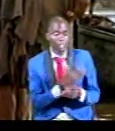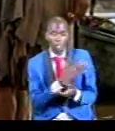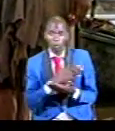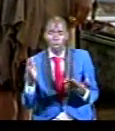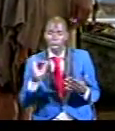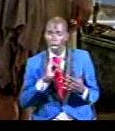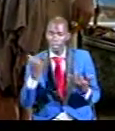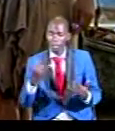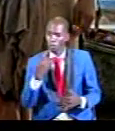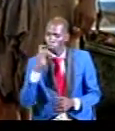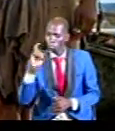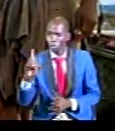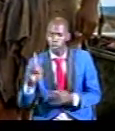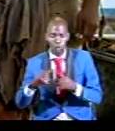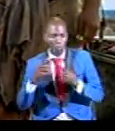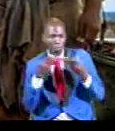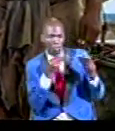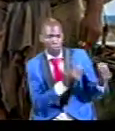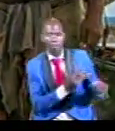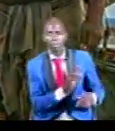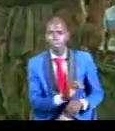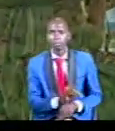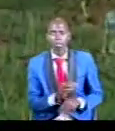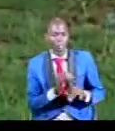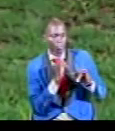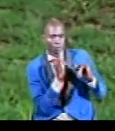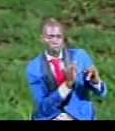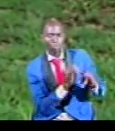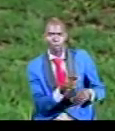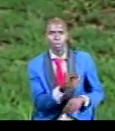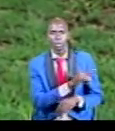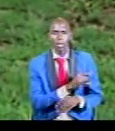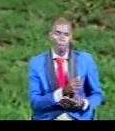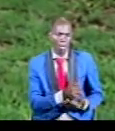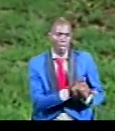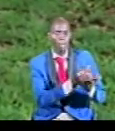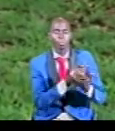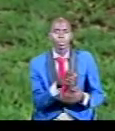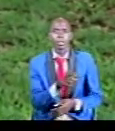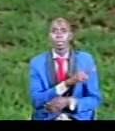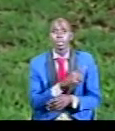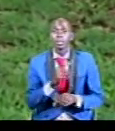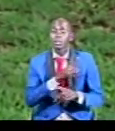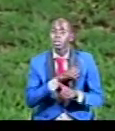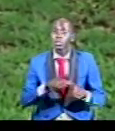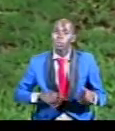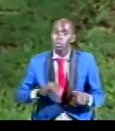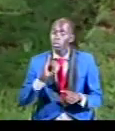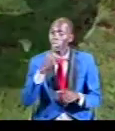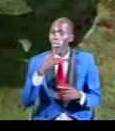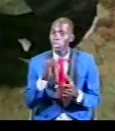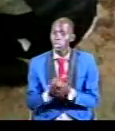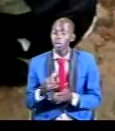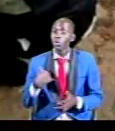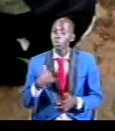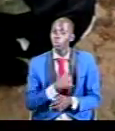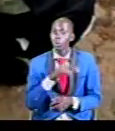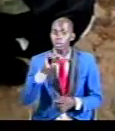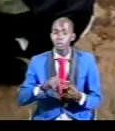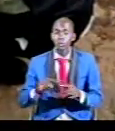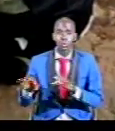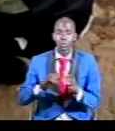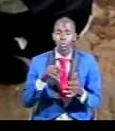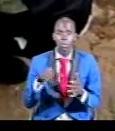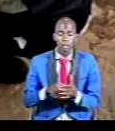feed them, instruct them, help them. The Lord is telling us that we actually need to do this follow-up, and we need to